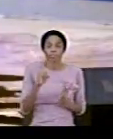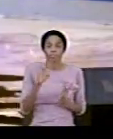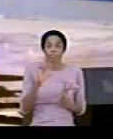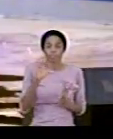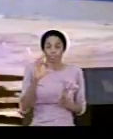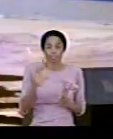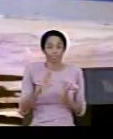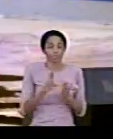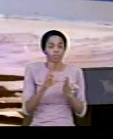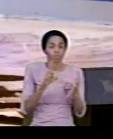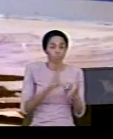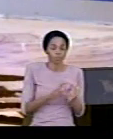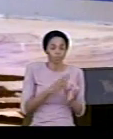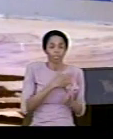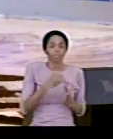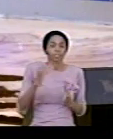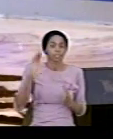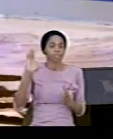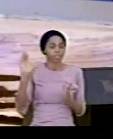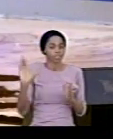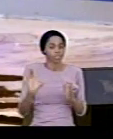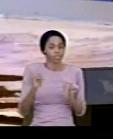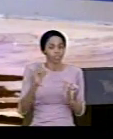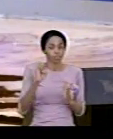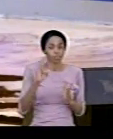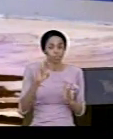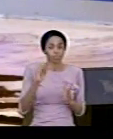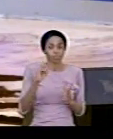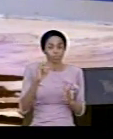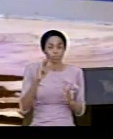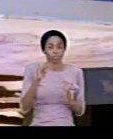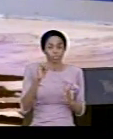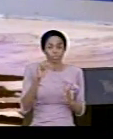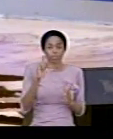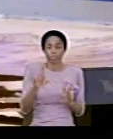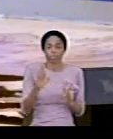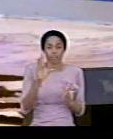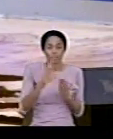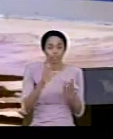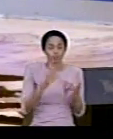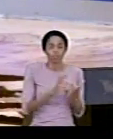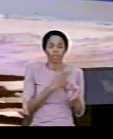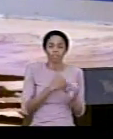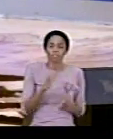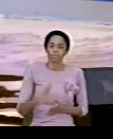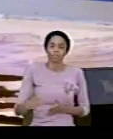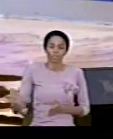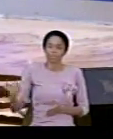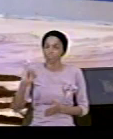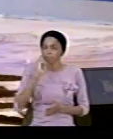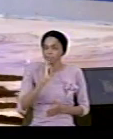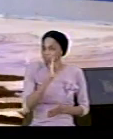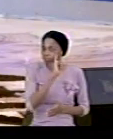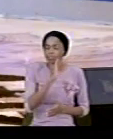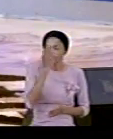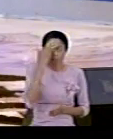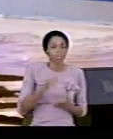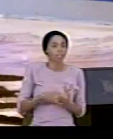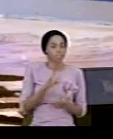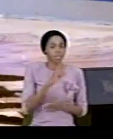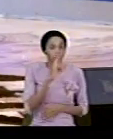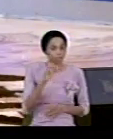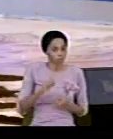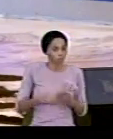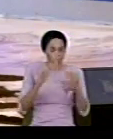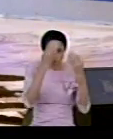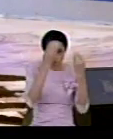with circumcision. And the children of Israel knew that they were to obey the commandments